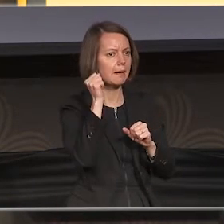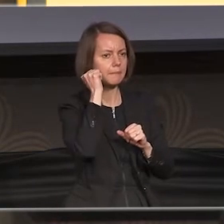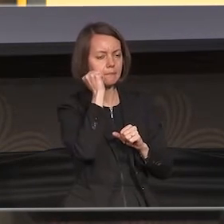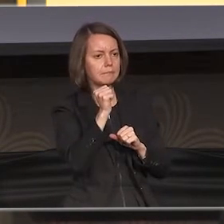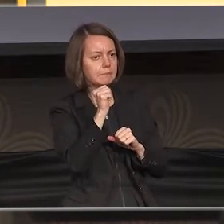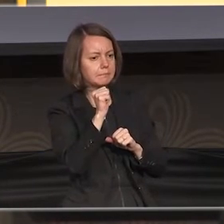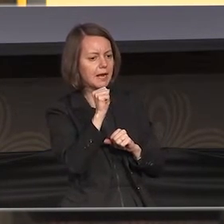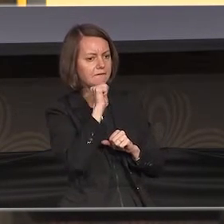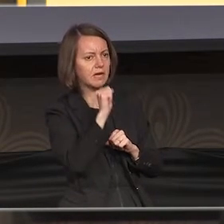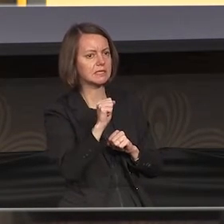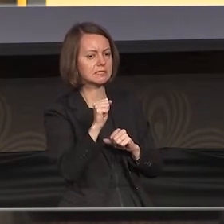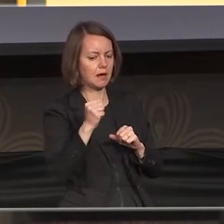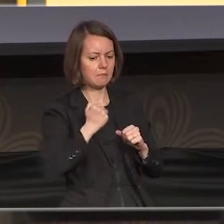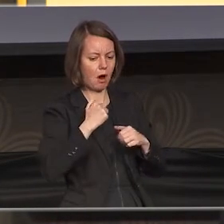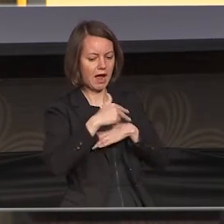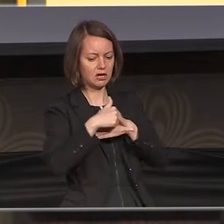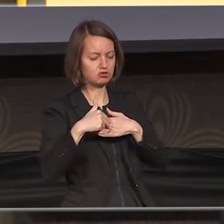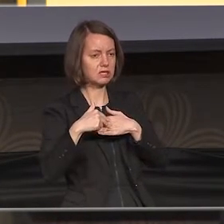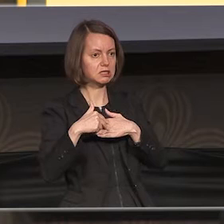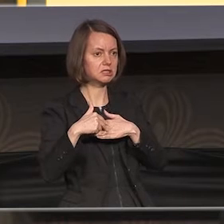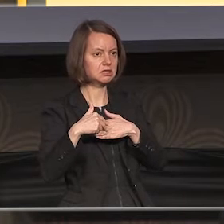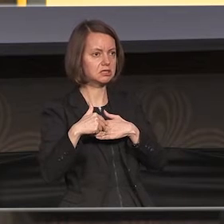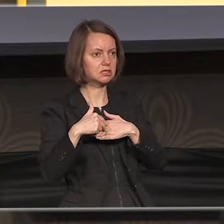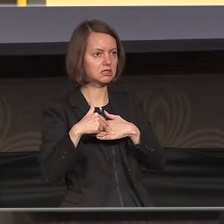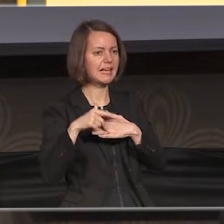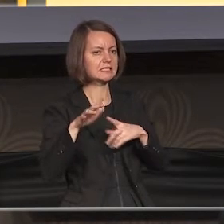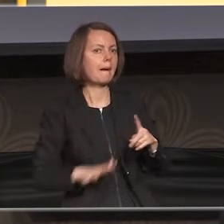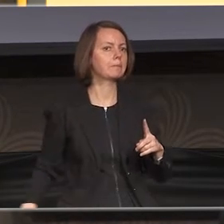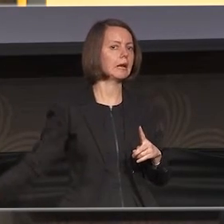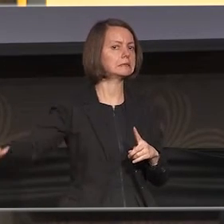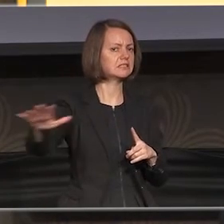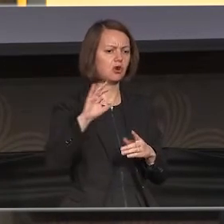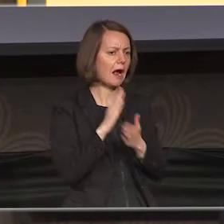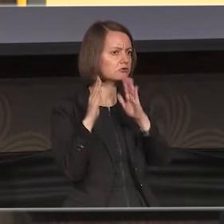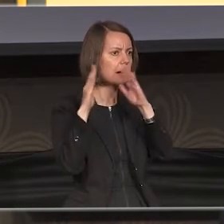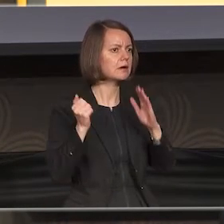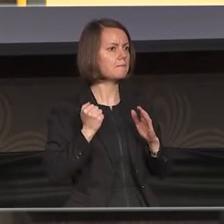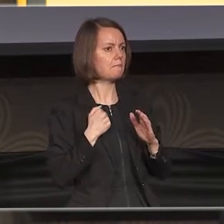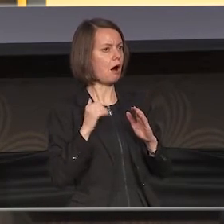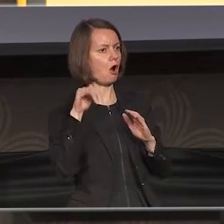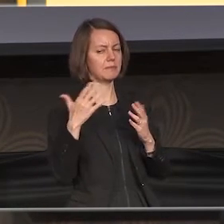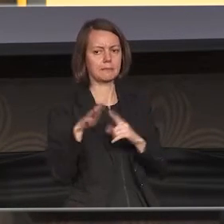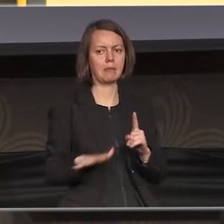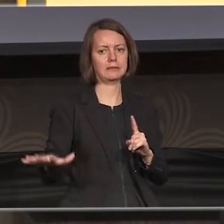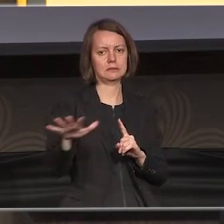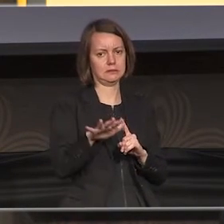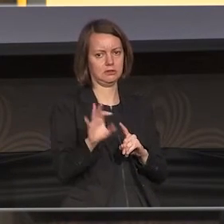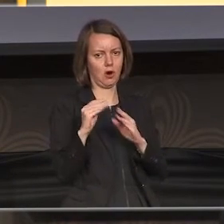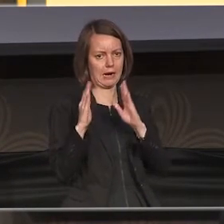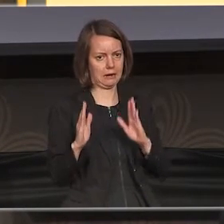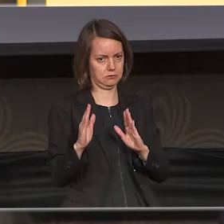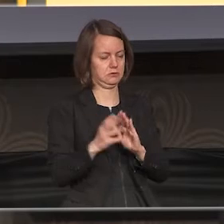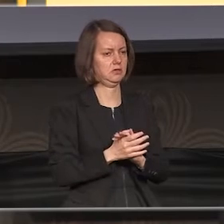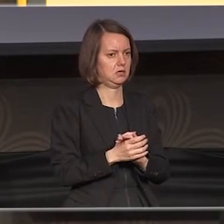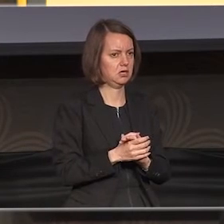be reported that is associated with a place rather than with a home or a dwelling. I'd like to talk a little bit now about how